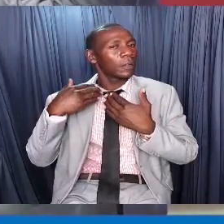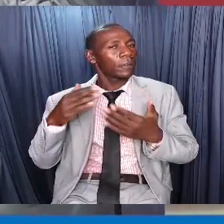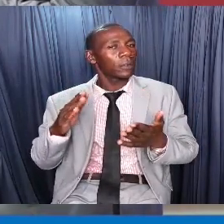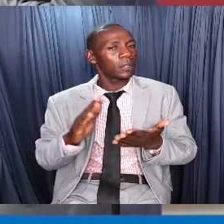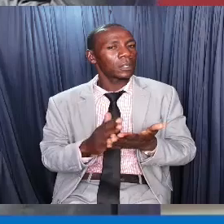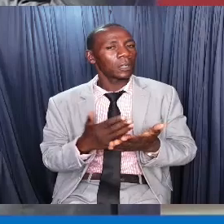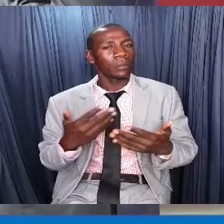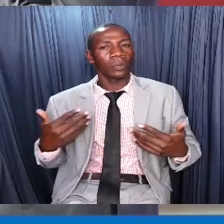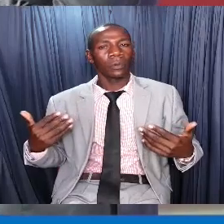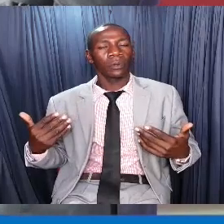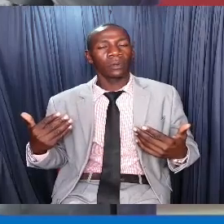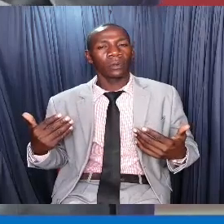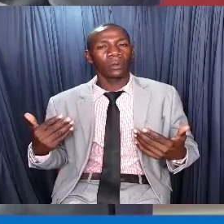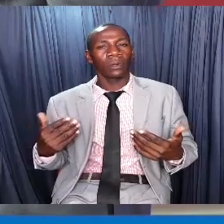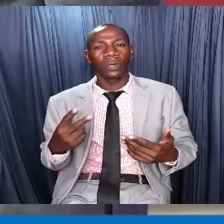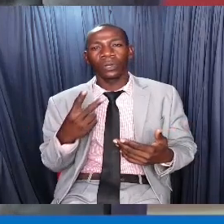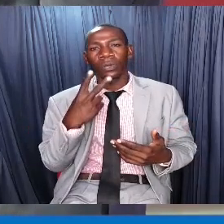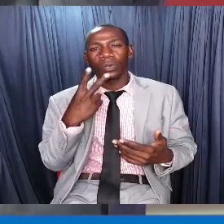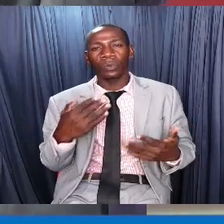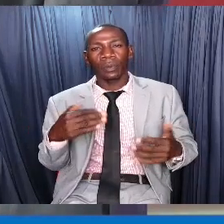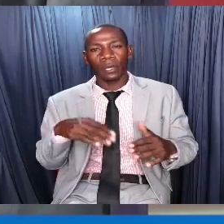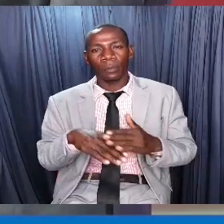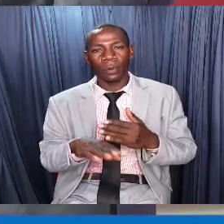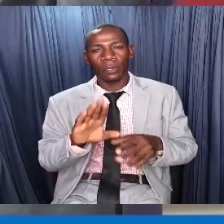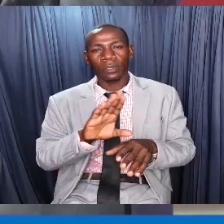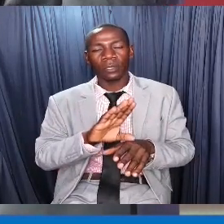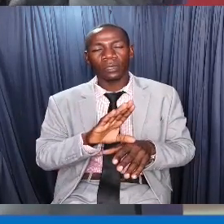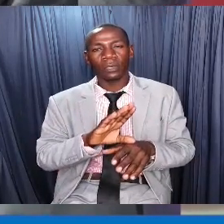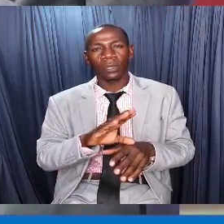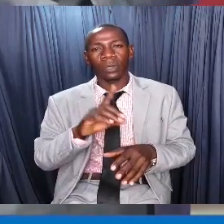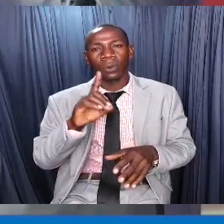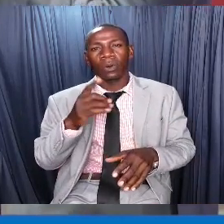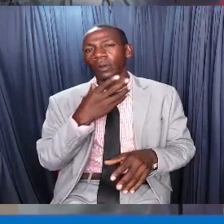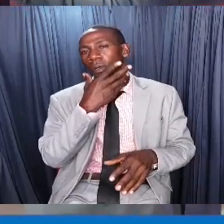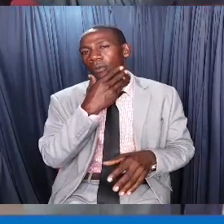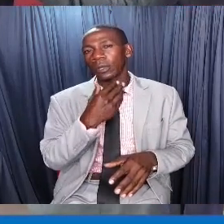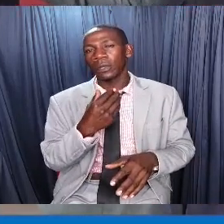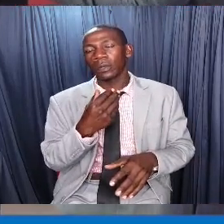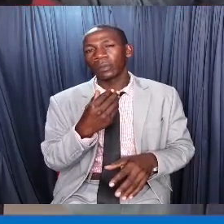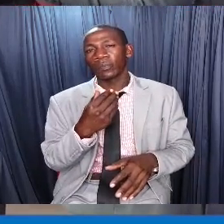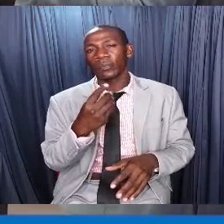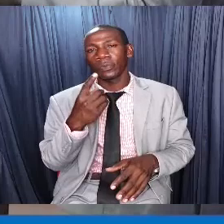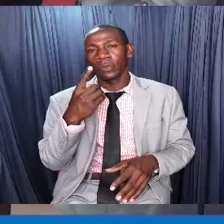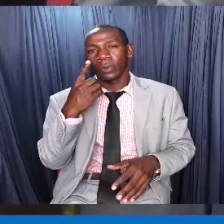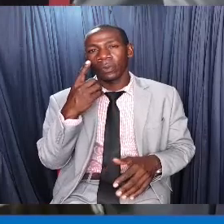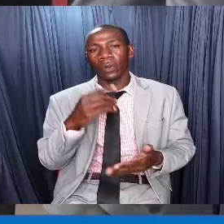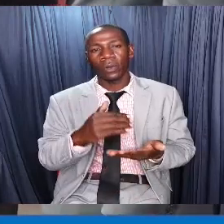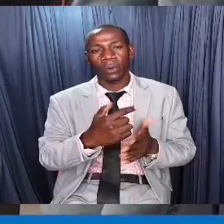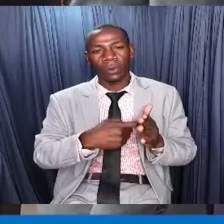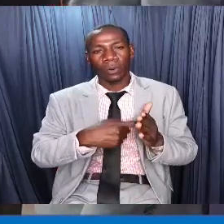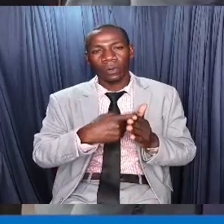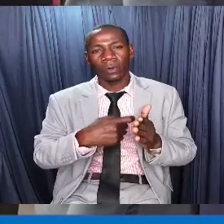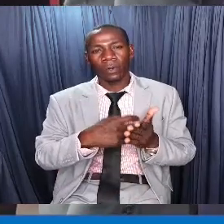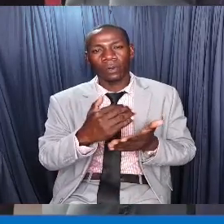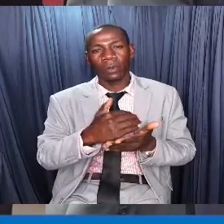and despising other people around. Watu wawili wakaenda hekaluni. Two went to the temple, moja farisayo, one a Pharisee, moja mtoza ushuru, and the